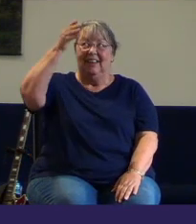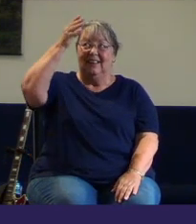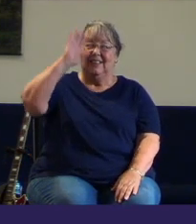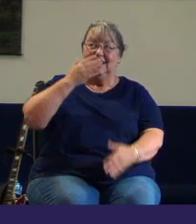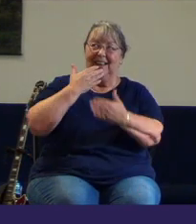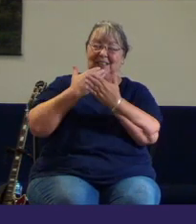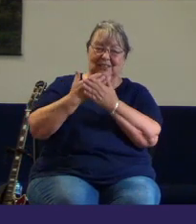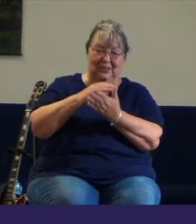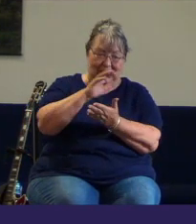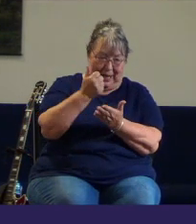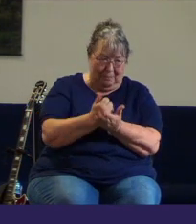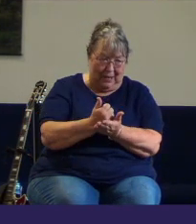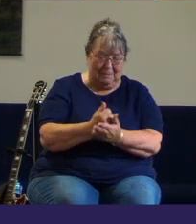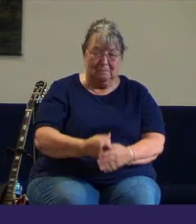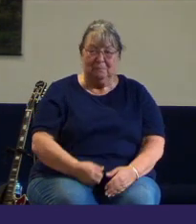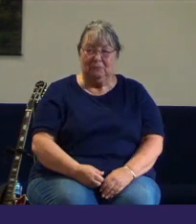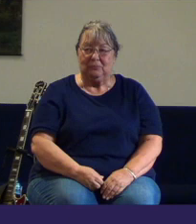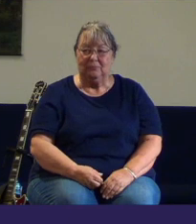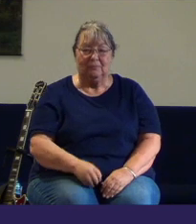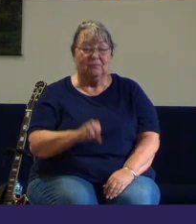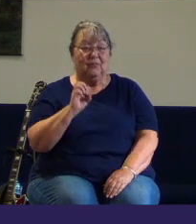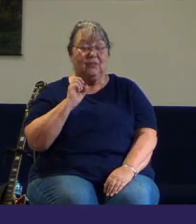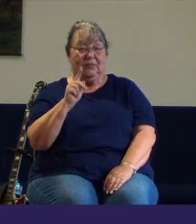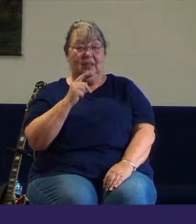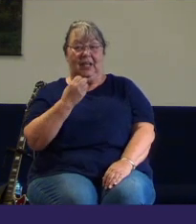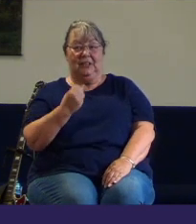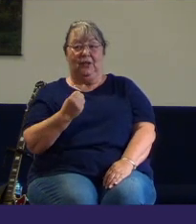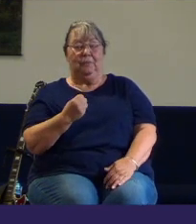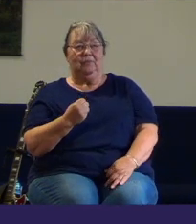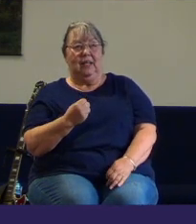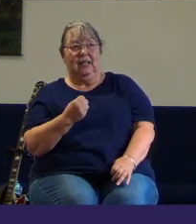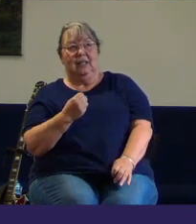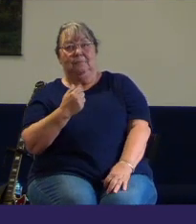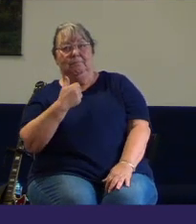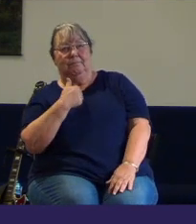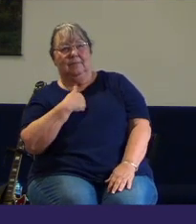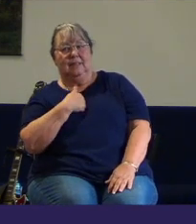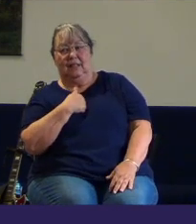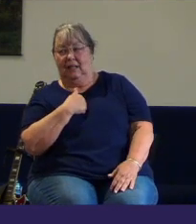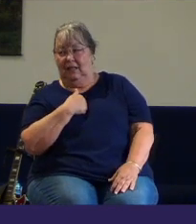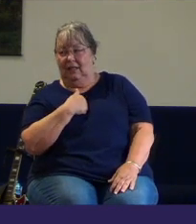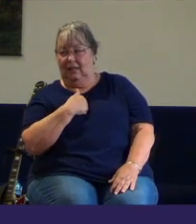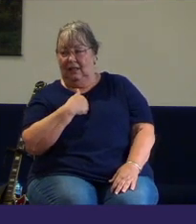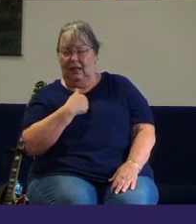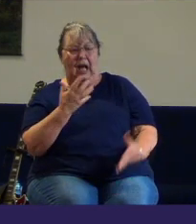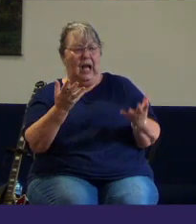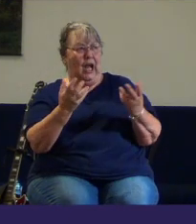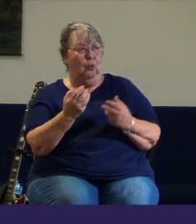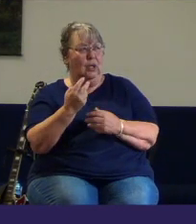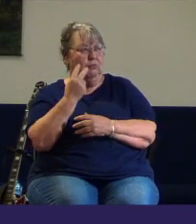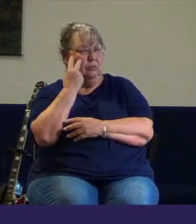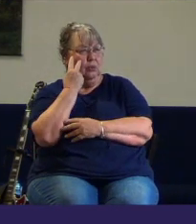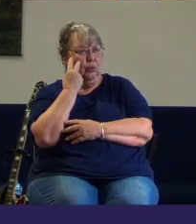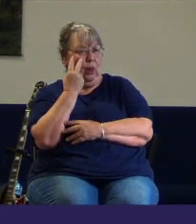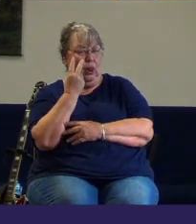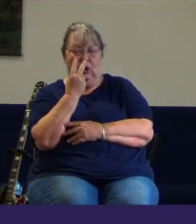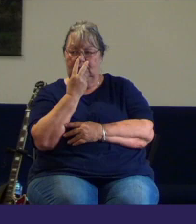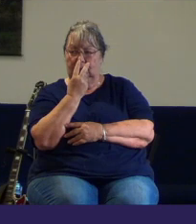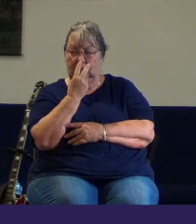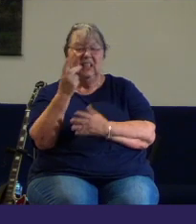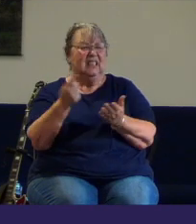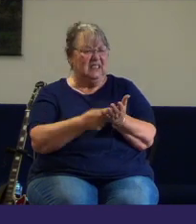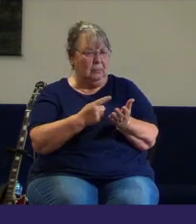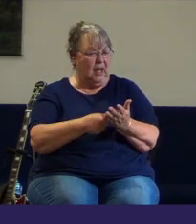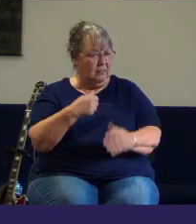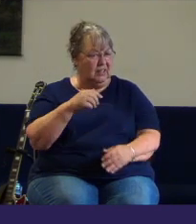Amen. Okay, so I wanted us to view here for a moment. Sometimes I get